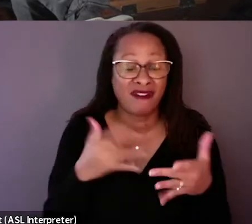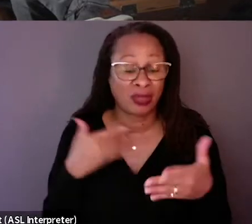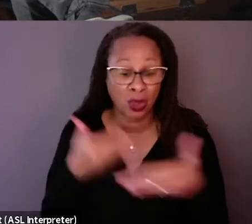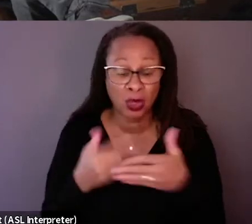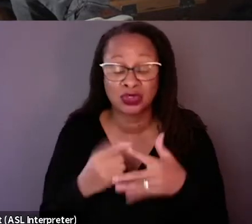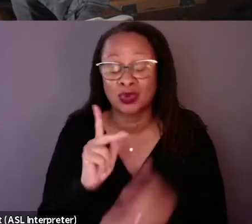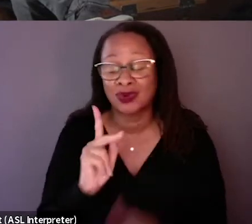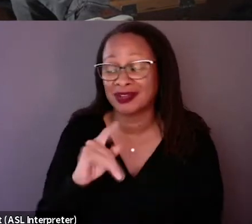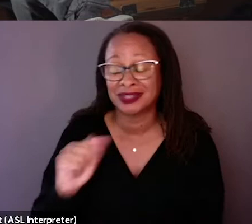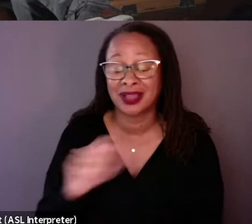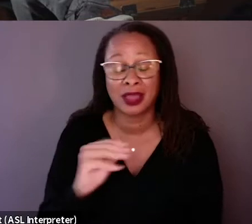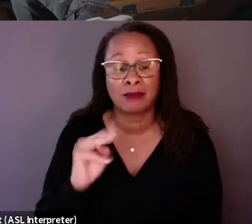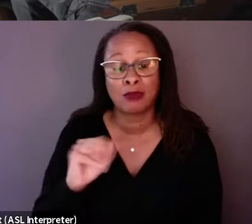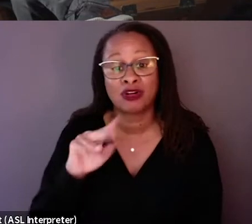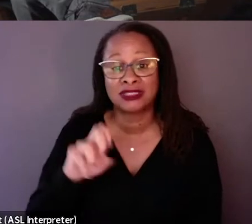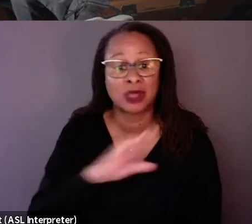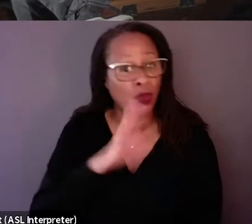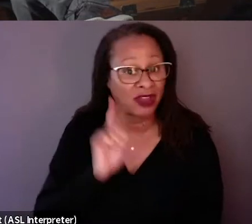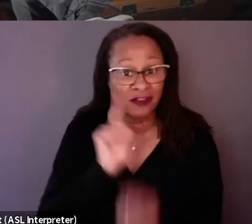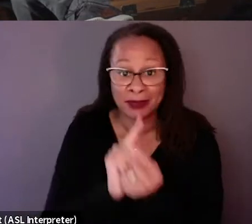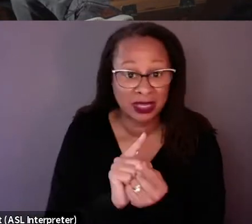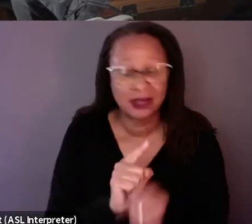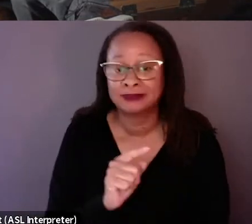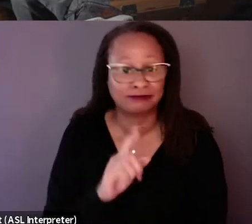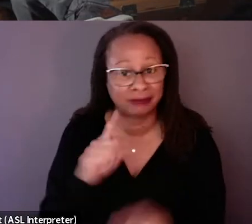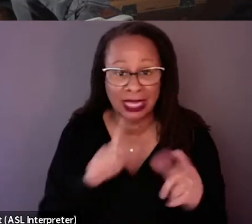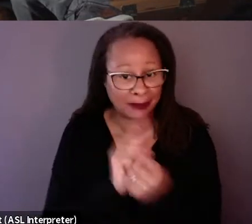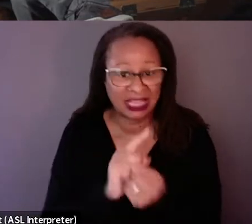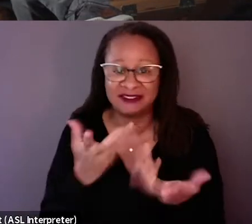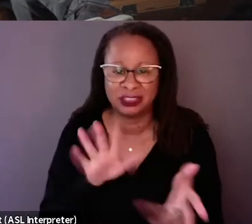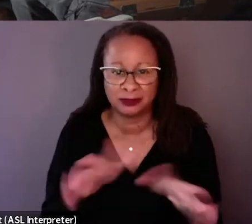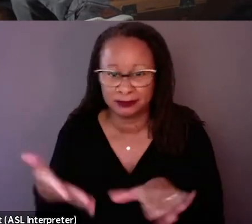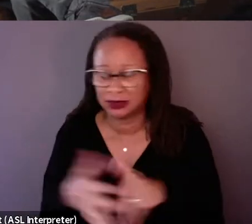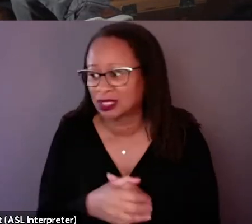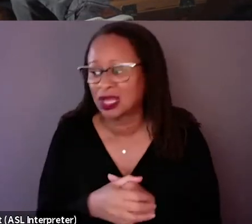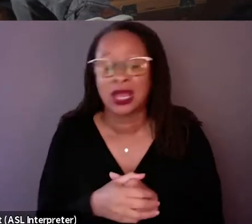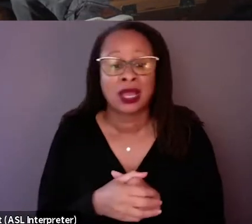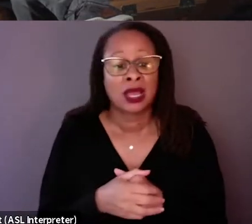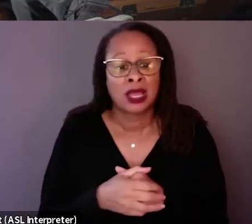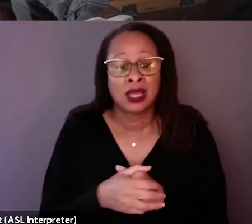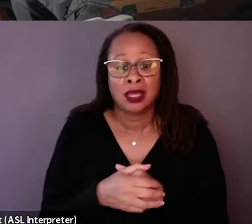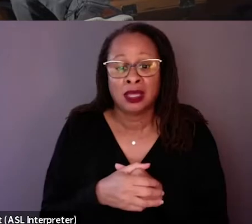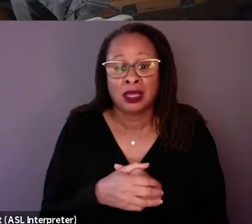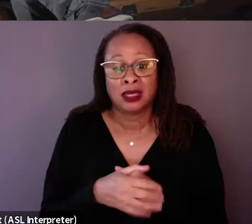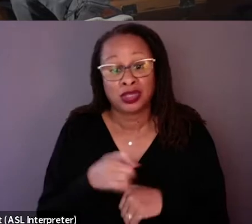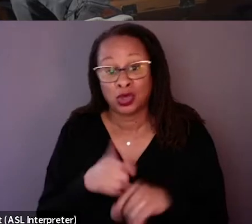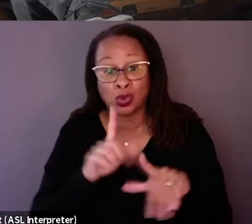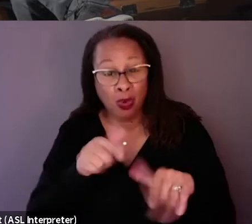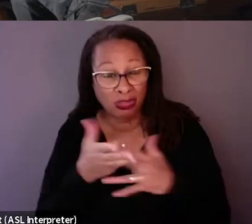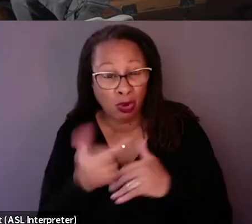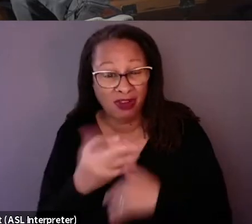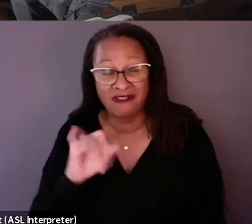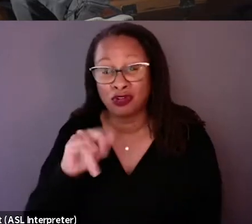this film, you know, two people that we'll never get to meet, that we'll never have a chance to meet. And, you know, you have spent so much time with them going through all of this footage,